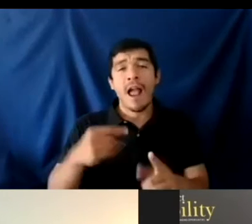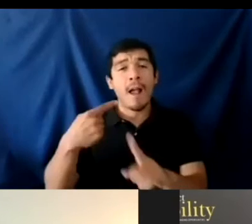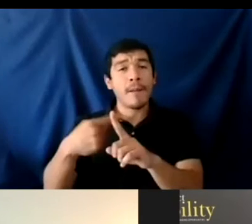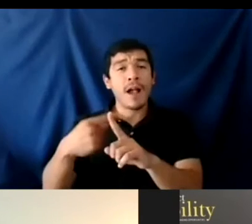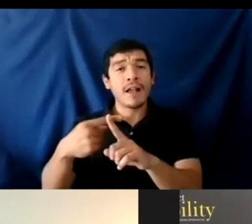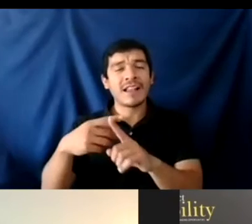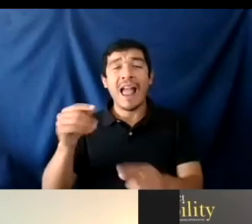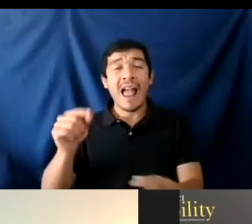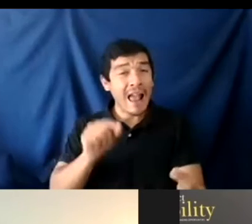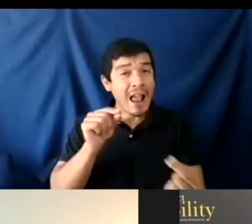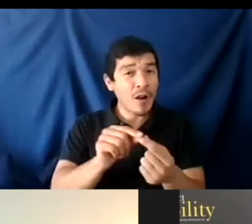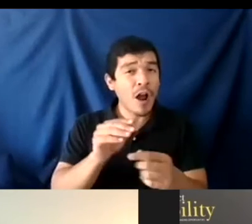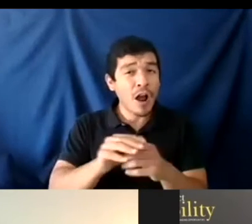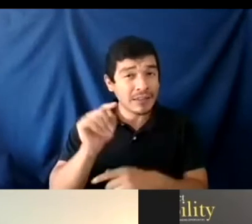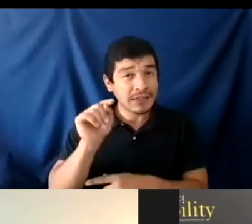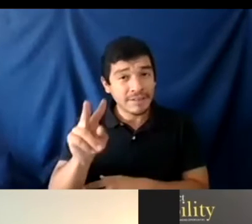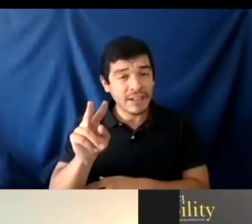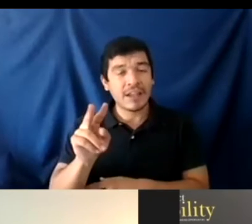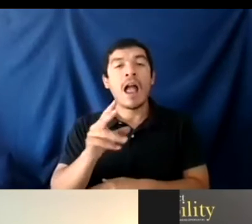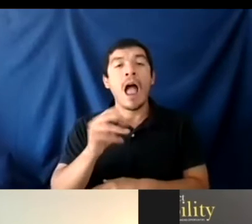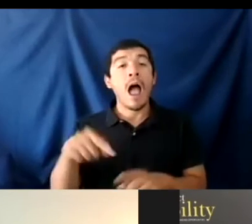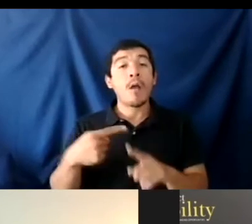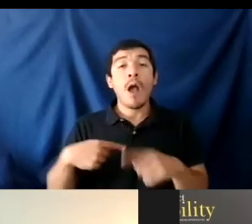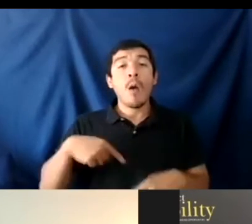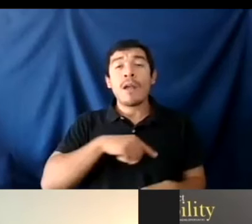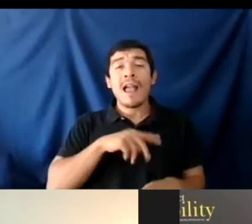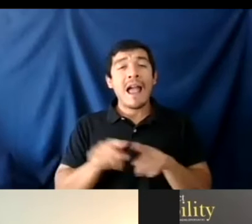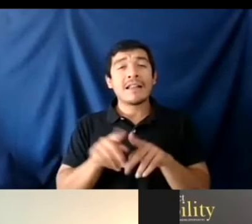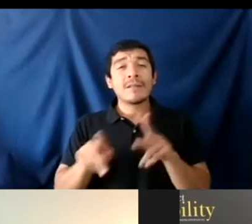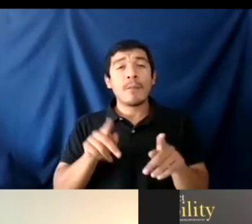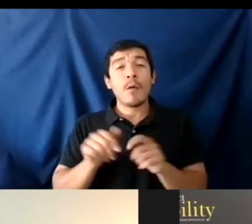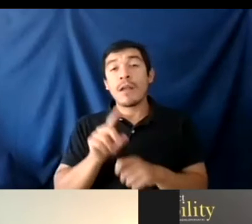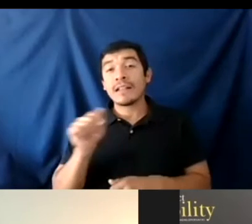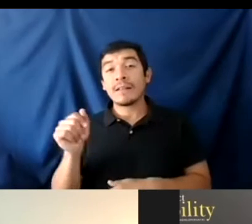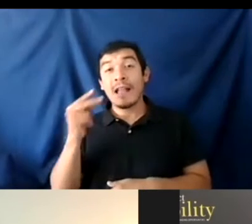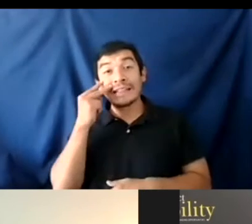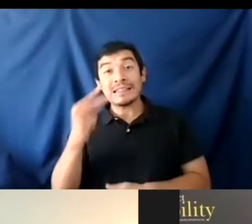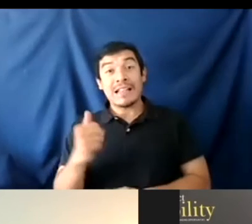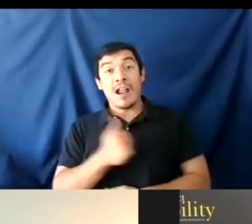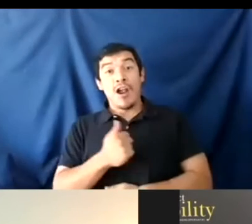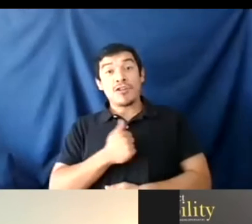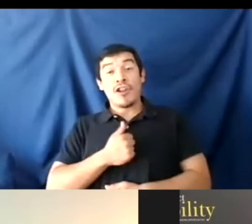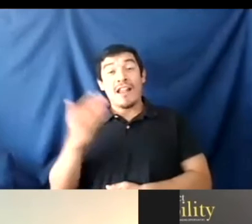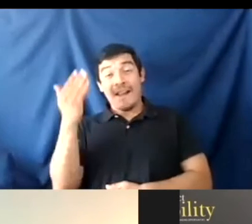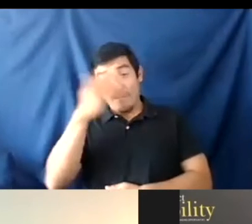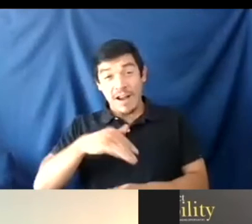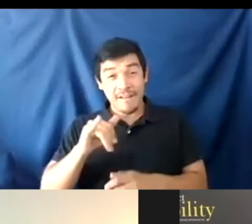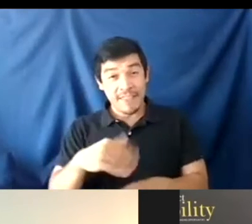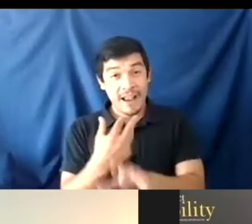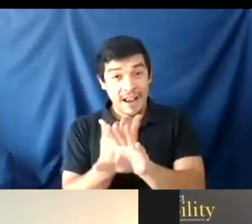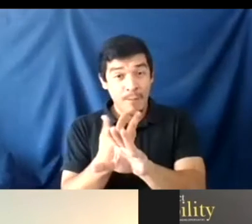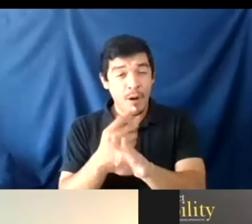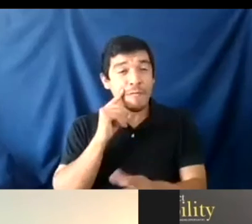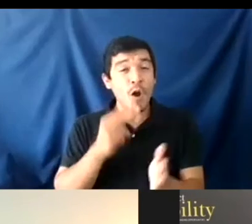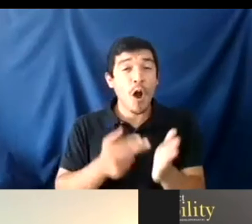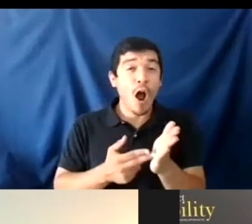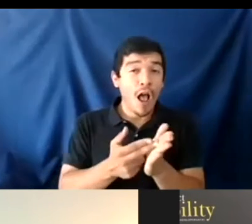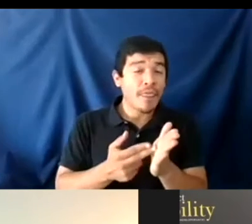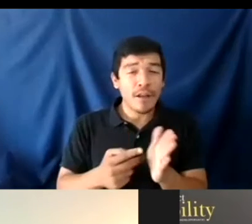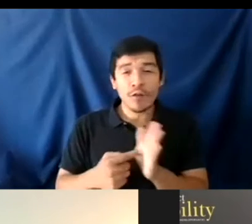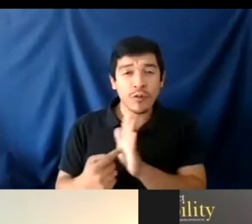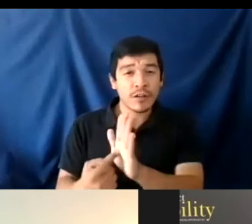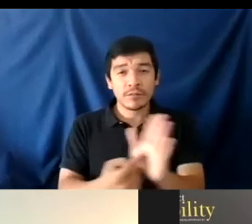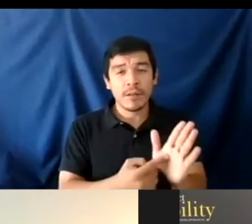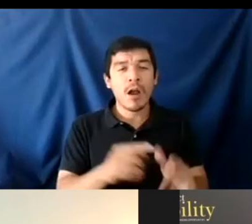and accurately, and when we as people with disabilities ourselves are in front of the camera for authentic representation as